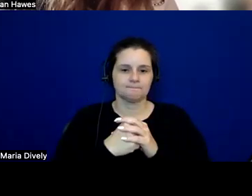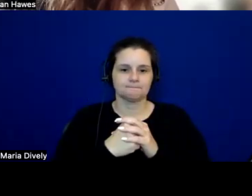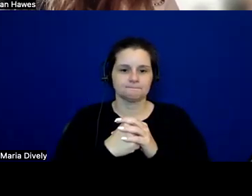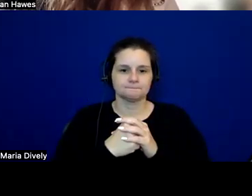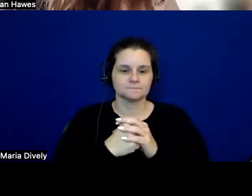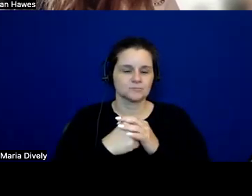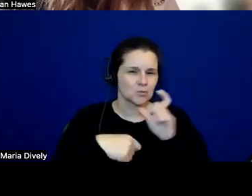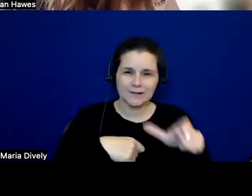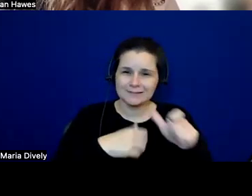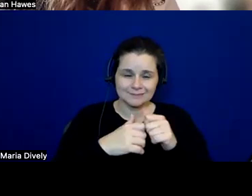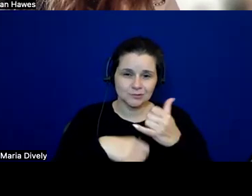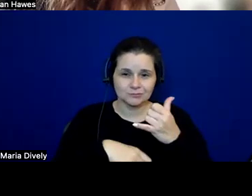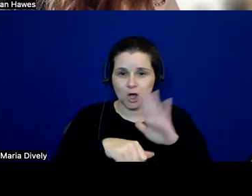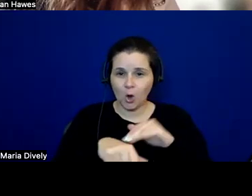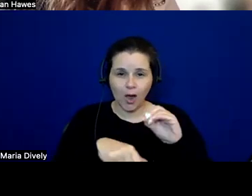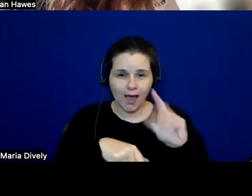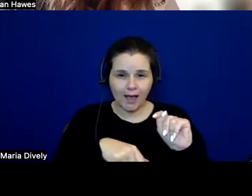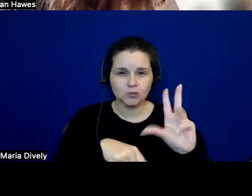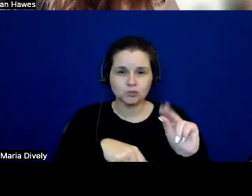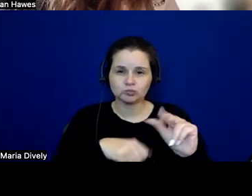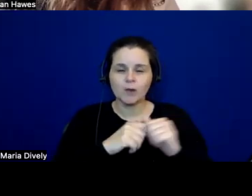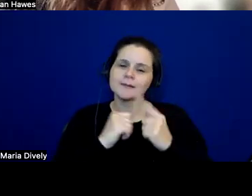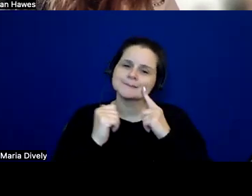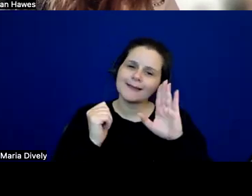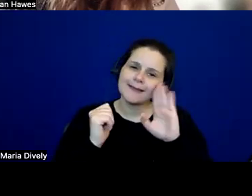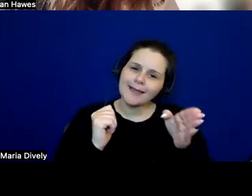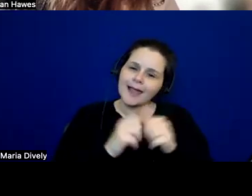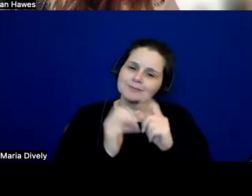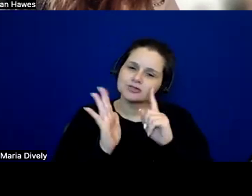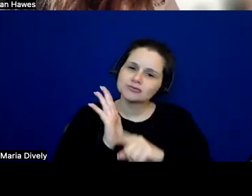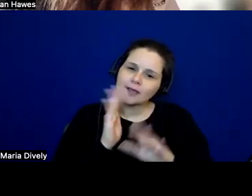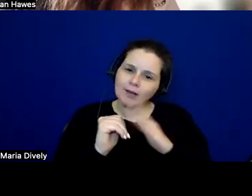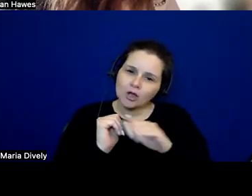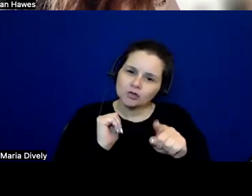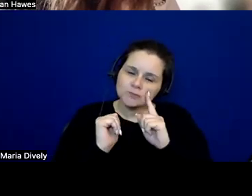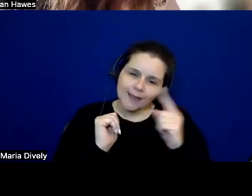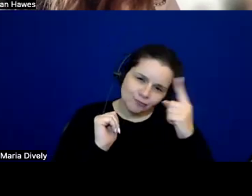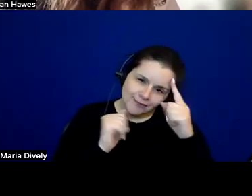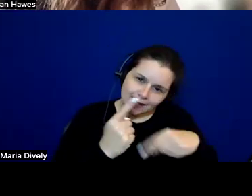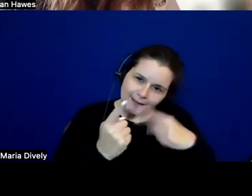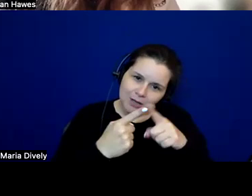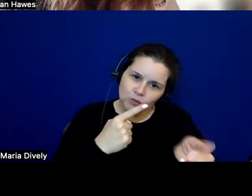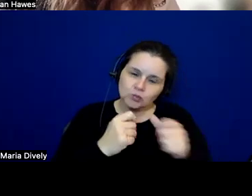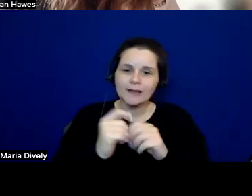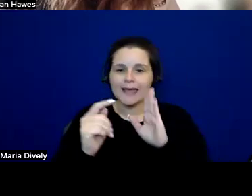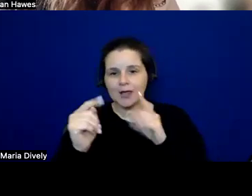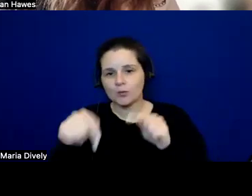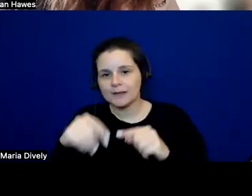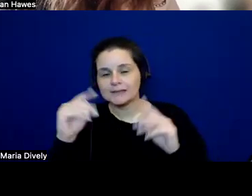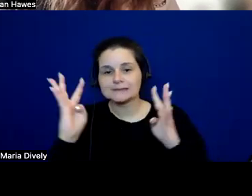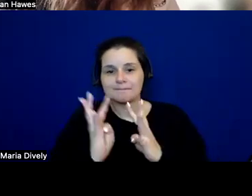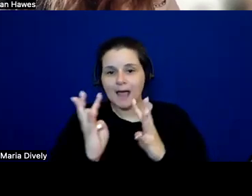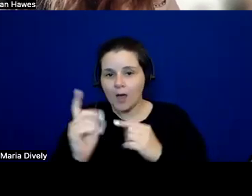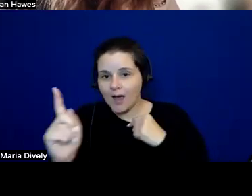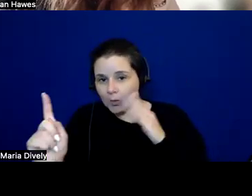You don't necessarily have to call it out, but just say, hey, I'm just checking on you. You came across my mind. Hey, will you be at this powwow coming